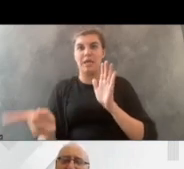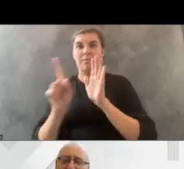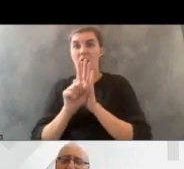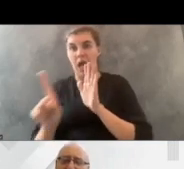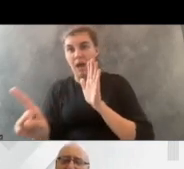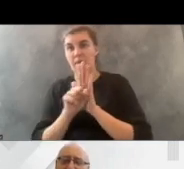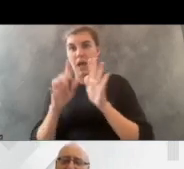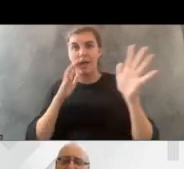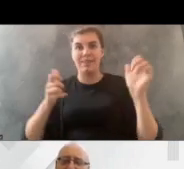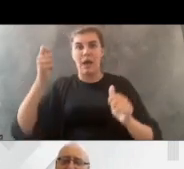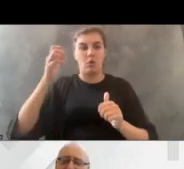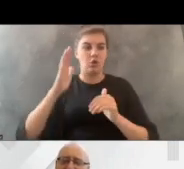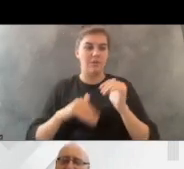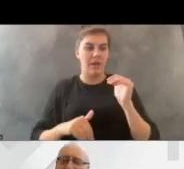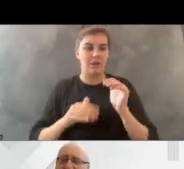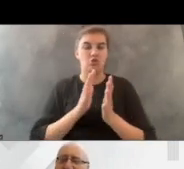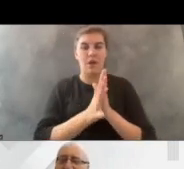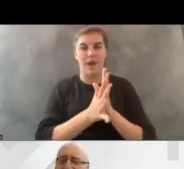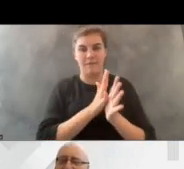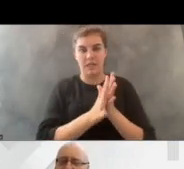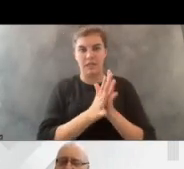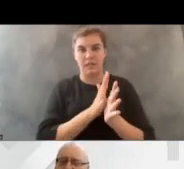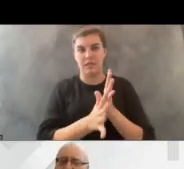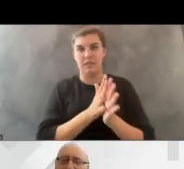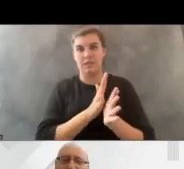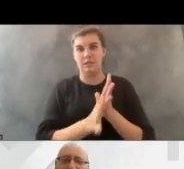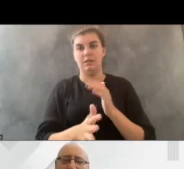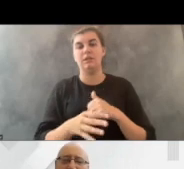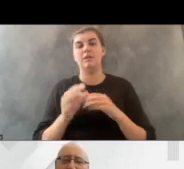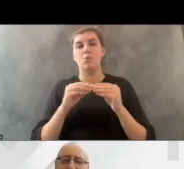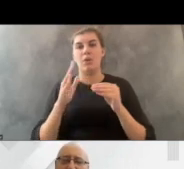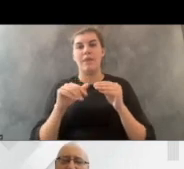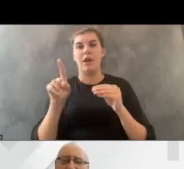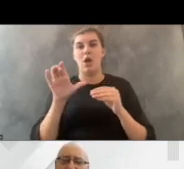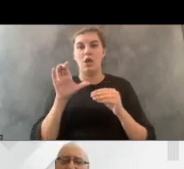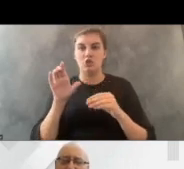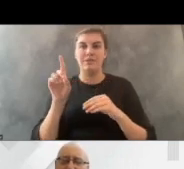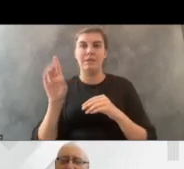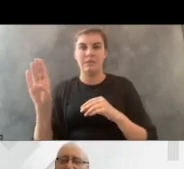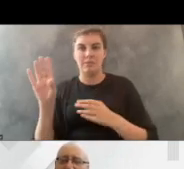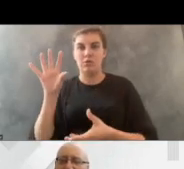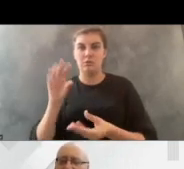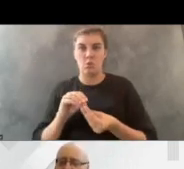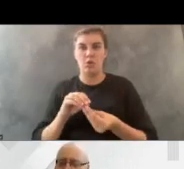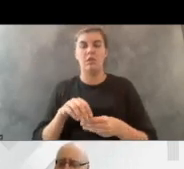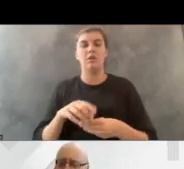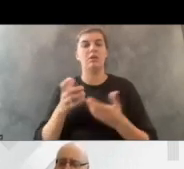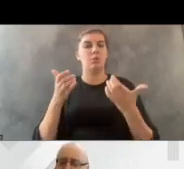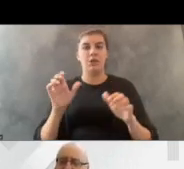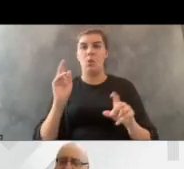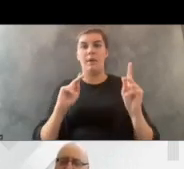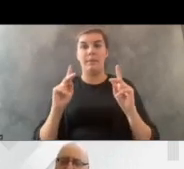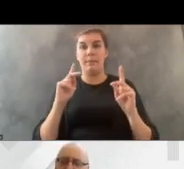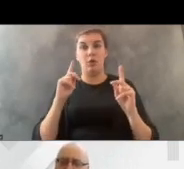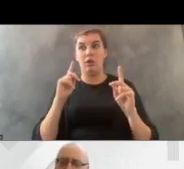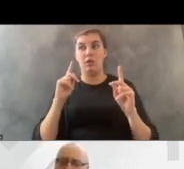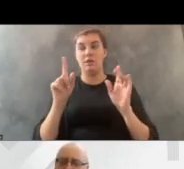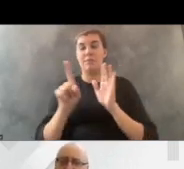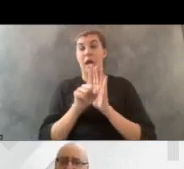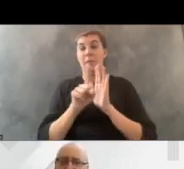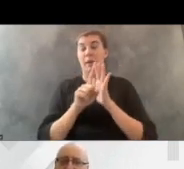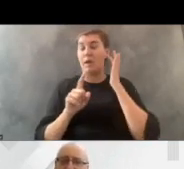disability as well, since there's the vibrotactile component of this. Pedestrian push buttons must be located no greater than